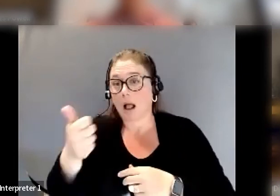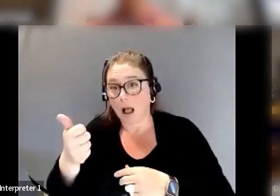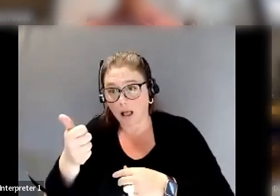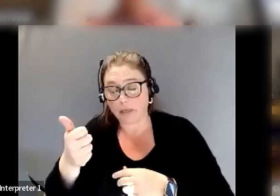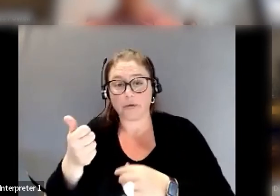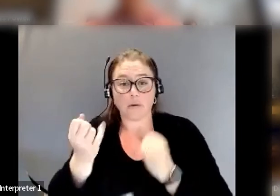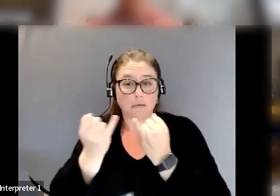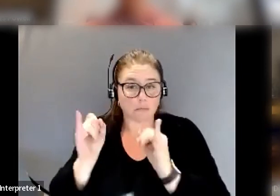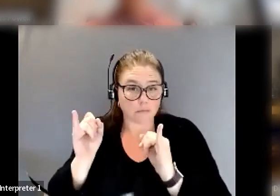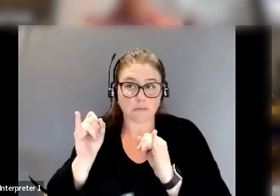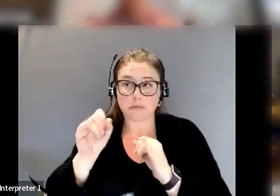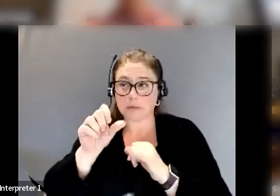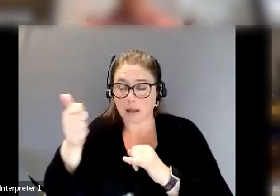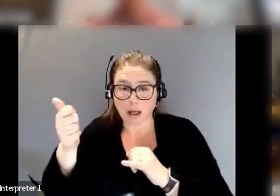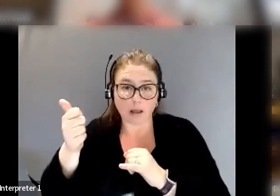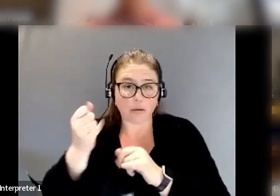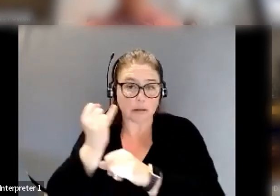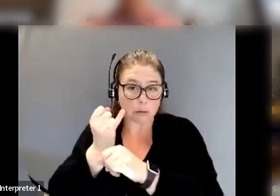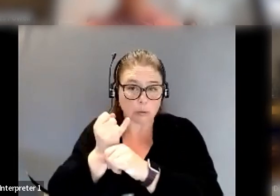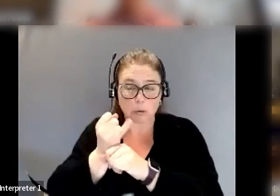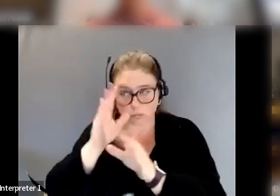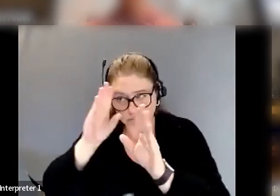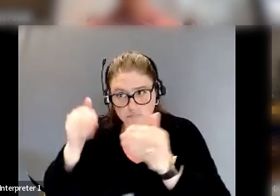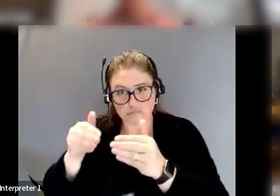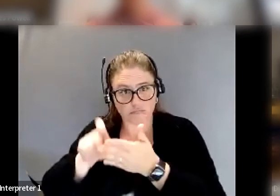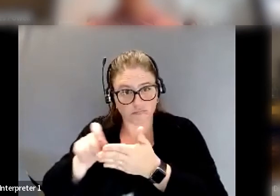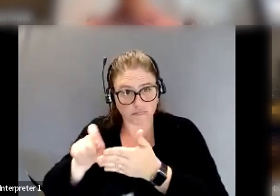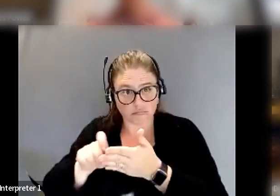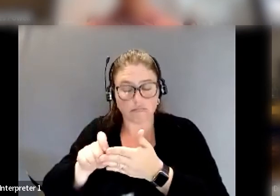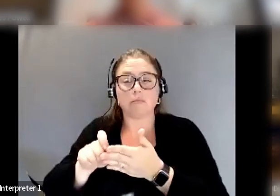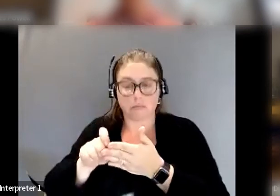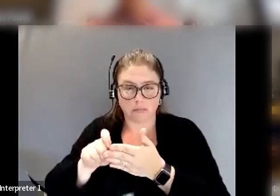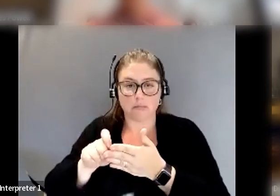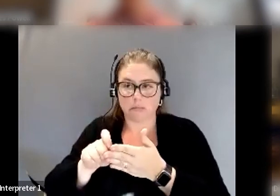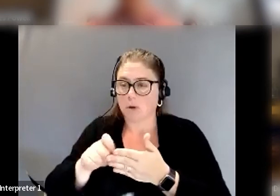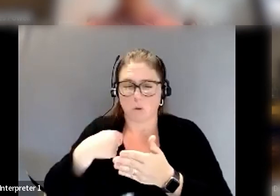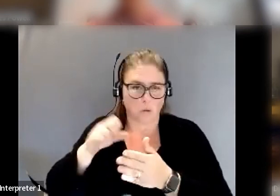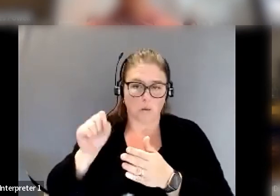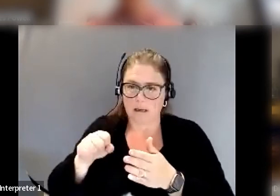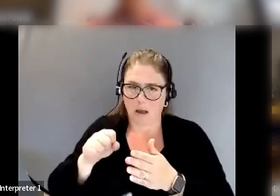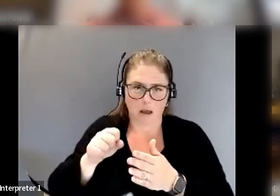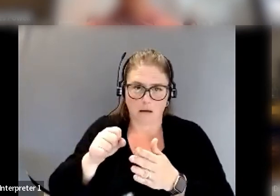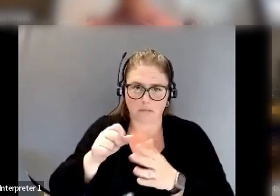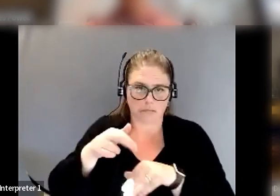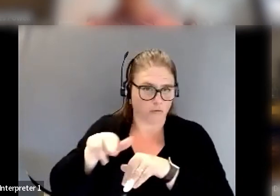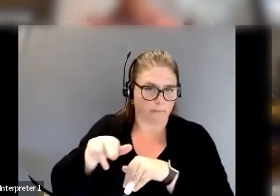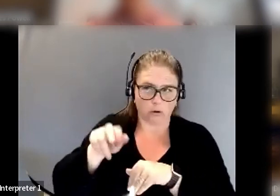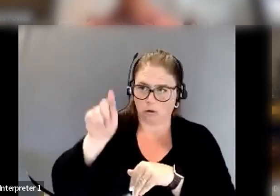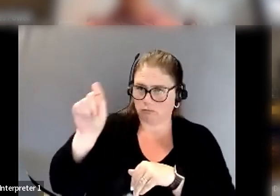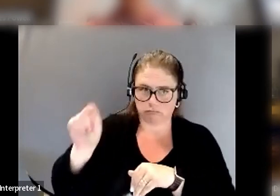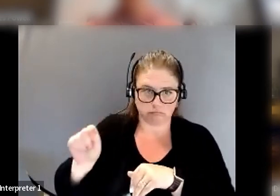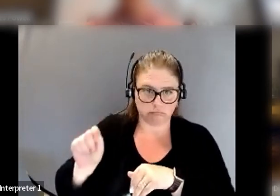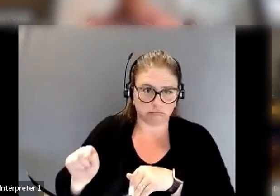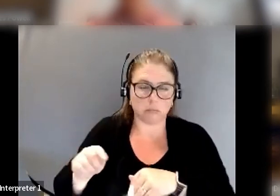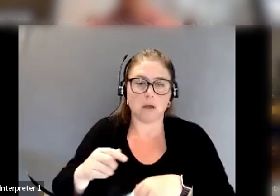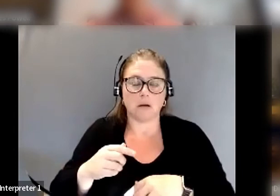credit institutions in Canada, and they can actually help you with any of the programs that we have on the platform. So for Shred, we have some great